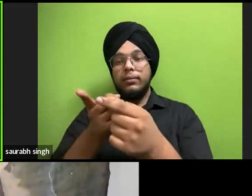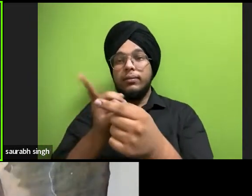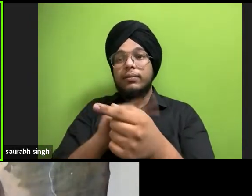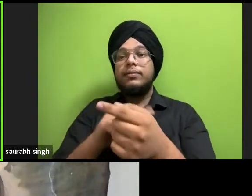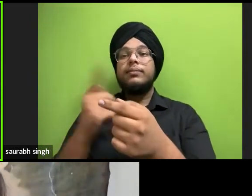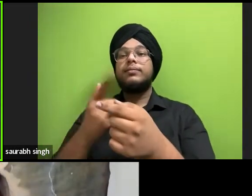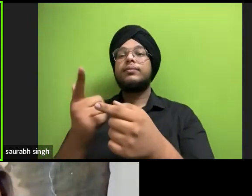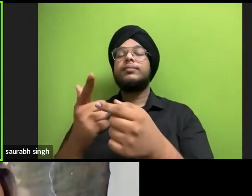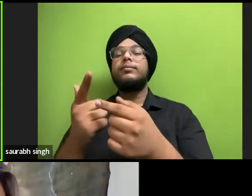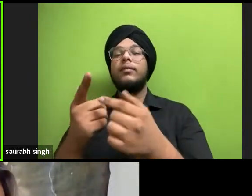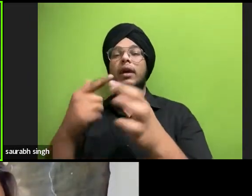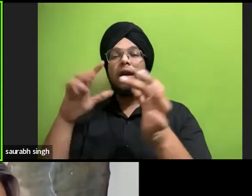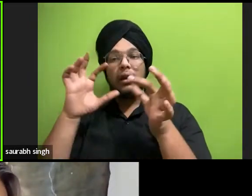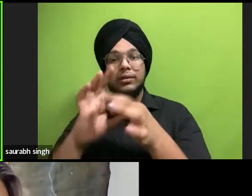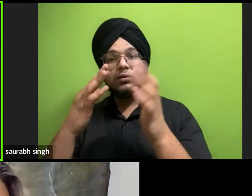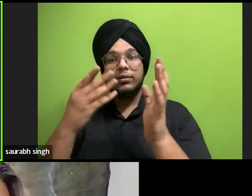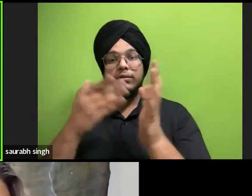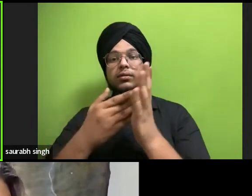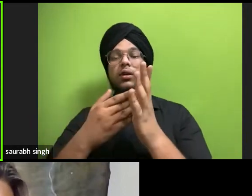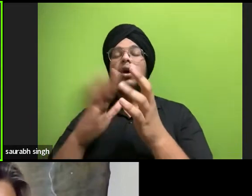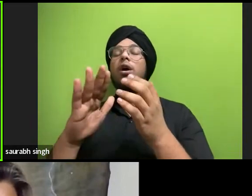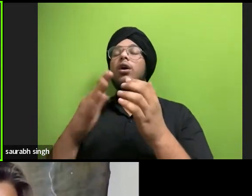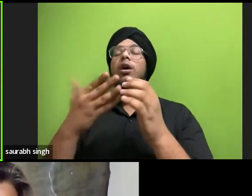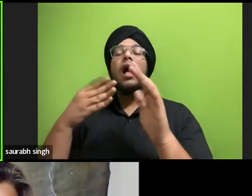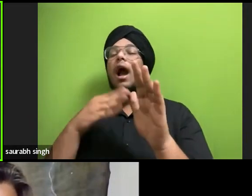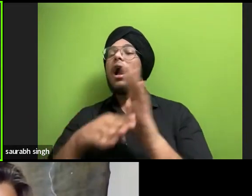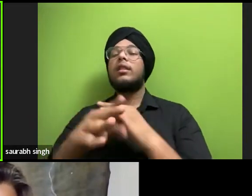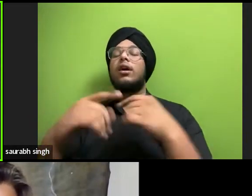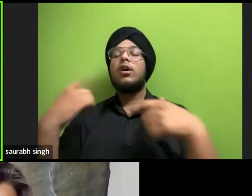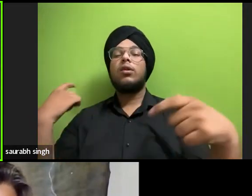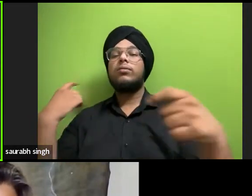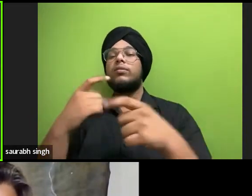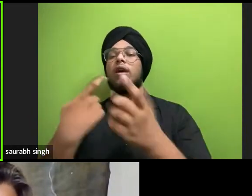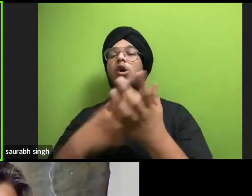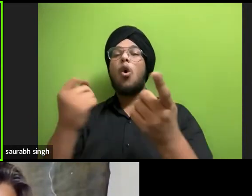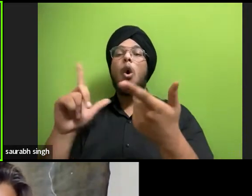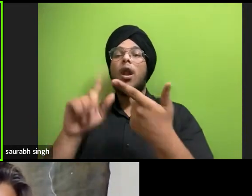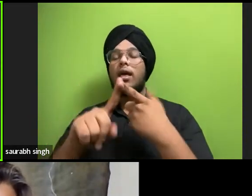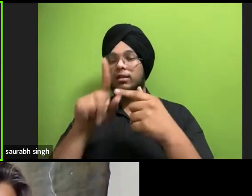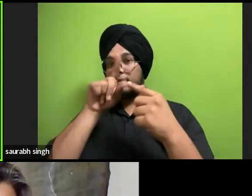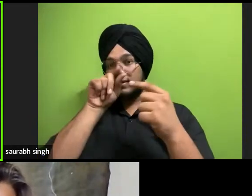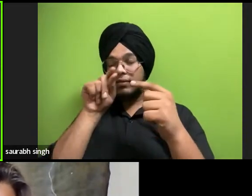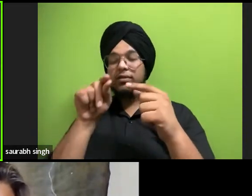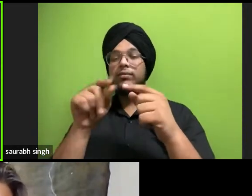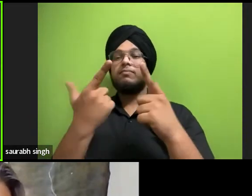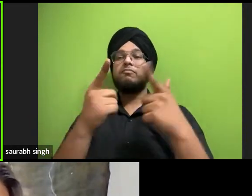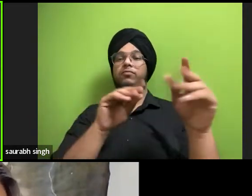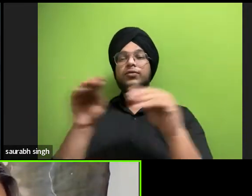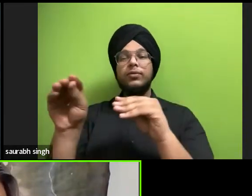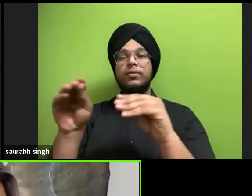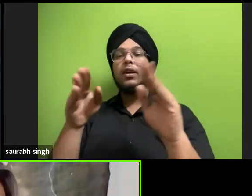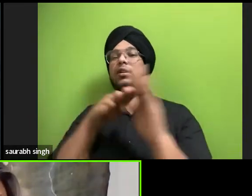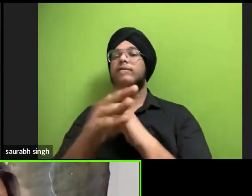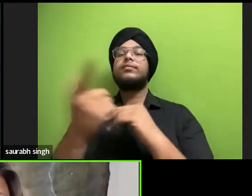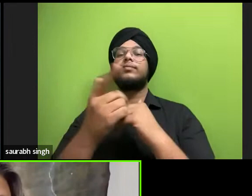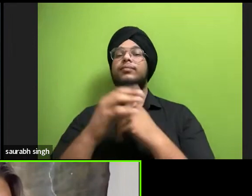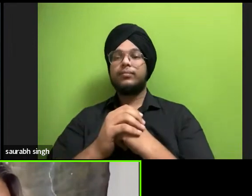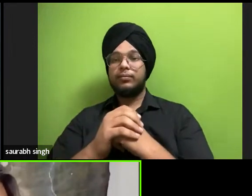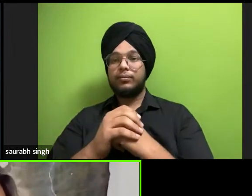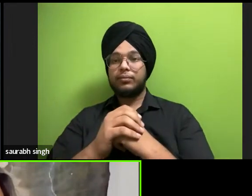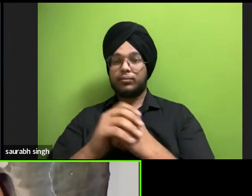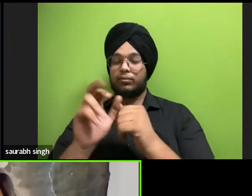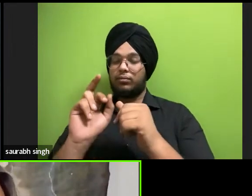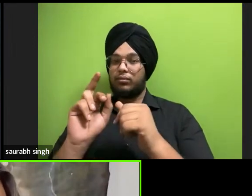Six. So what role has that really played in the curatorial narrative at M+? Well, it was the